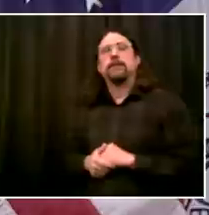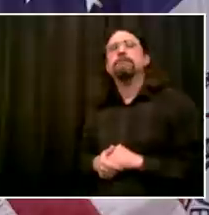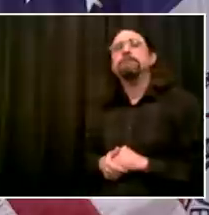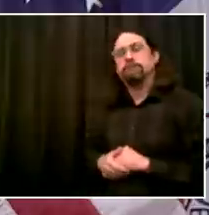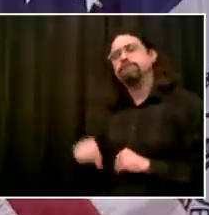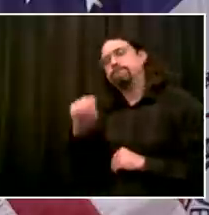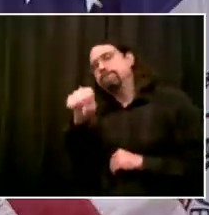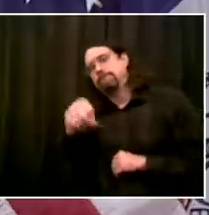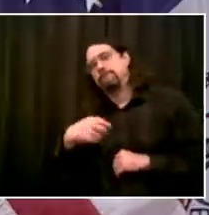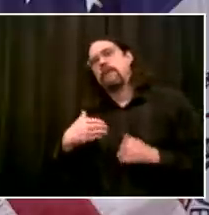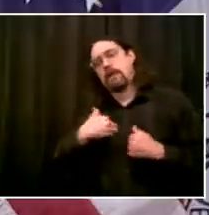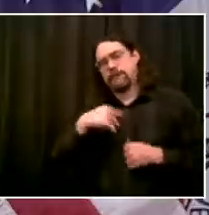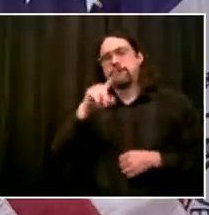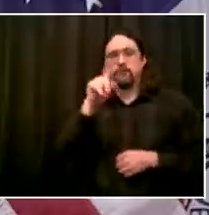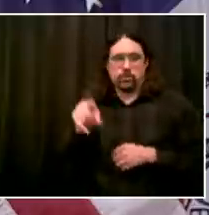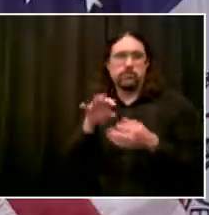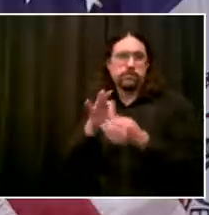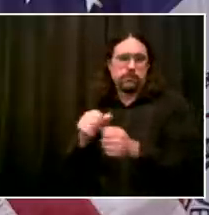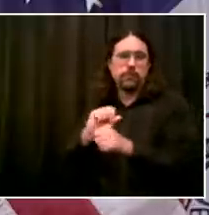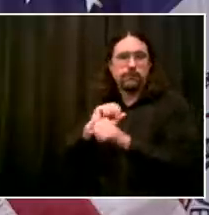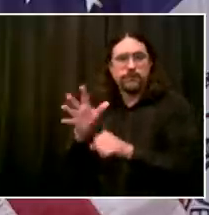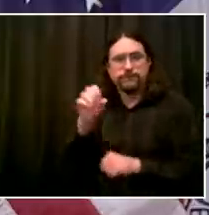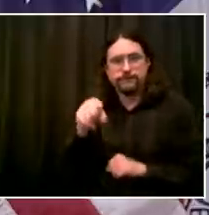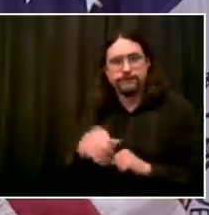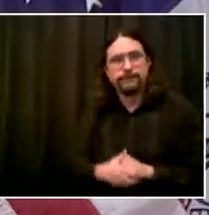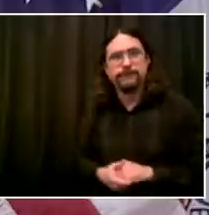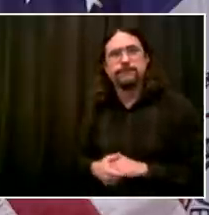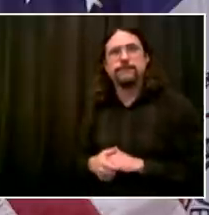as the data